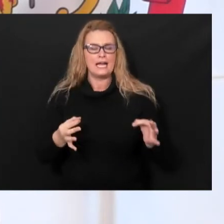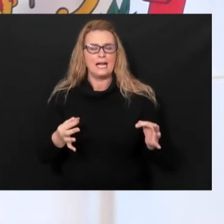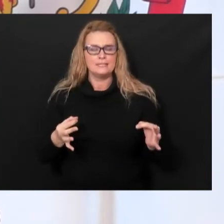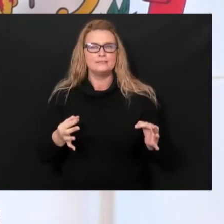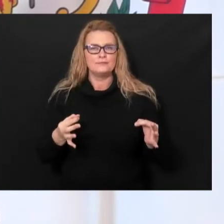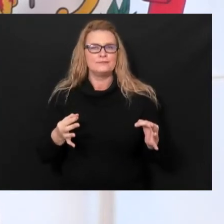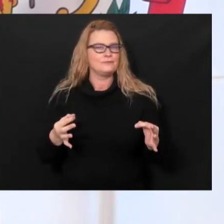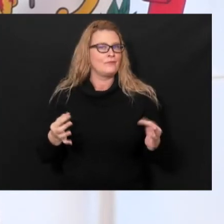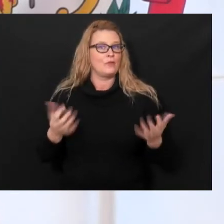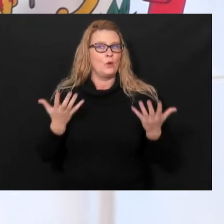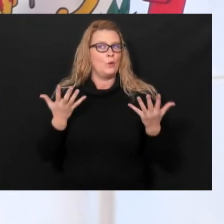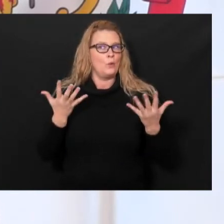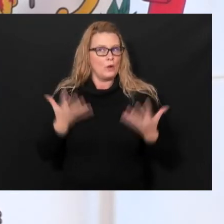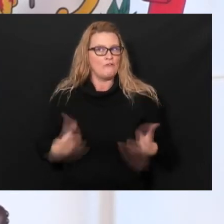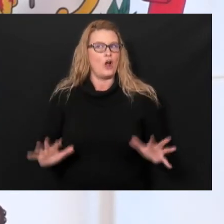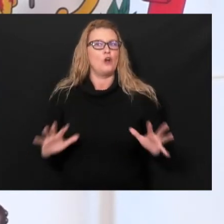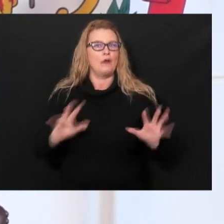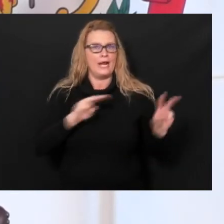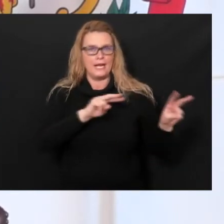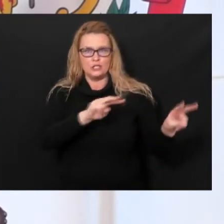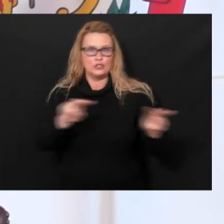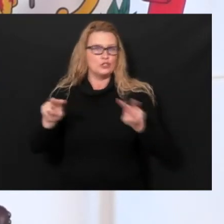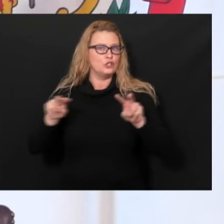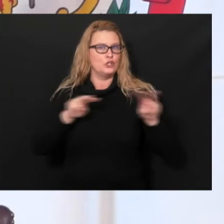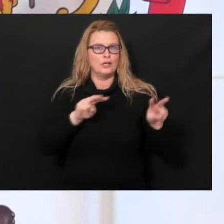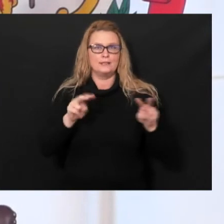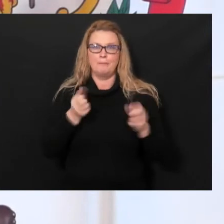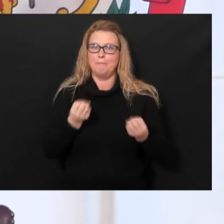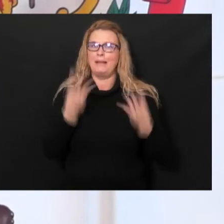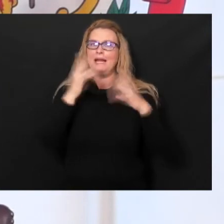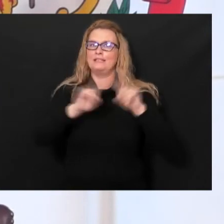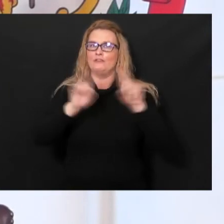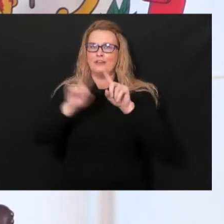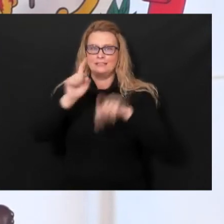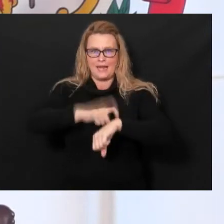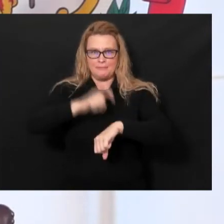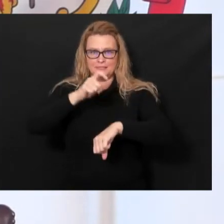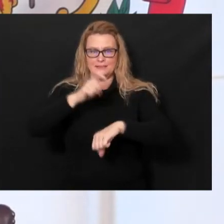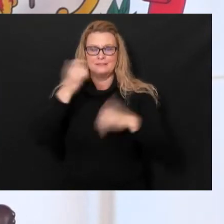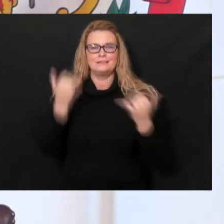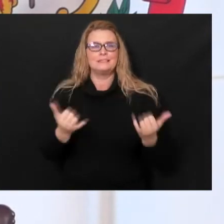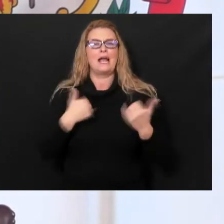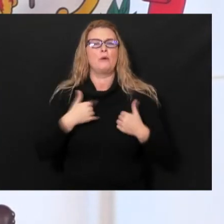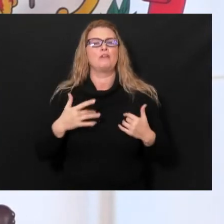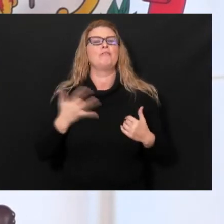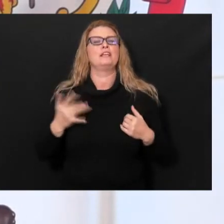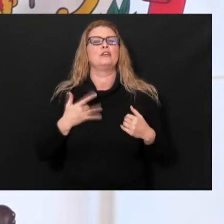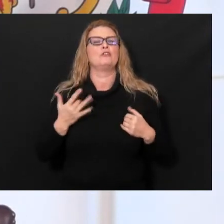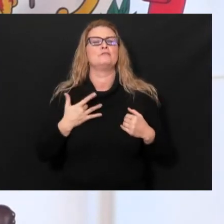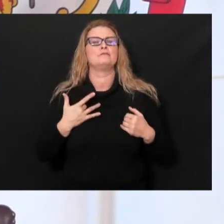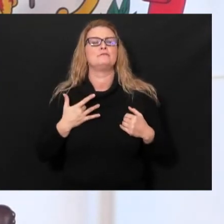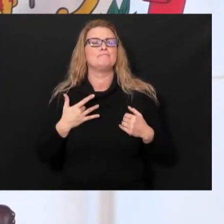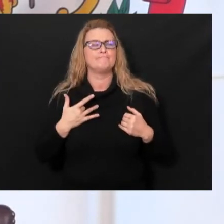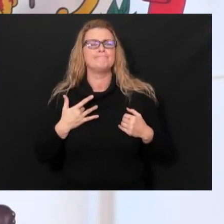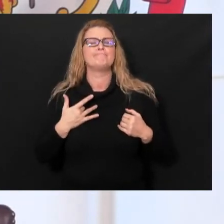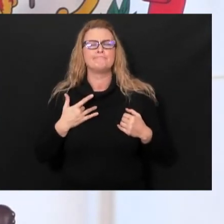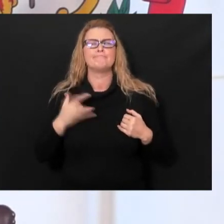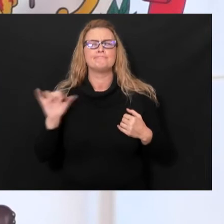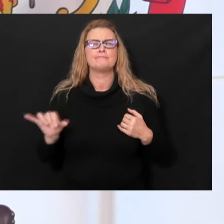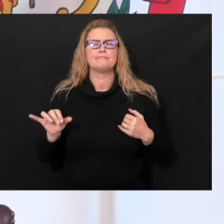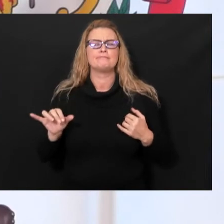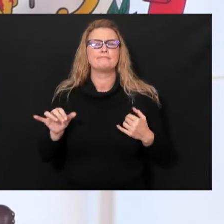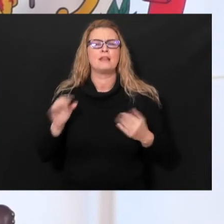we've gone out and looked several different times, and now we feel like that the numbers